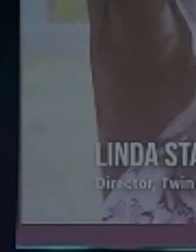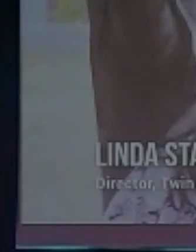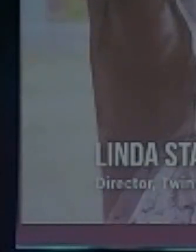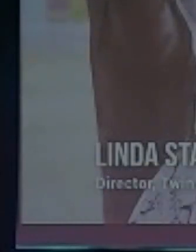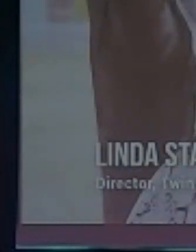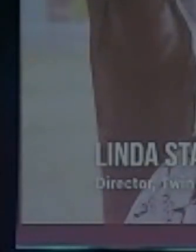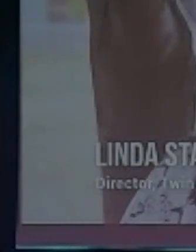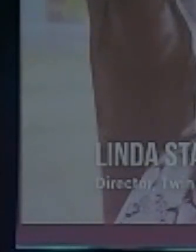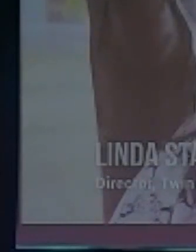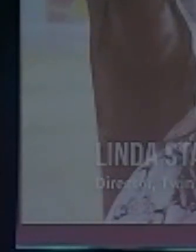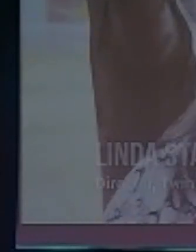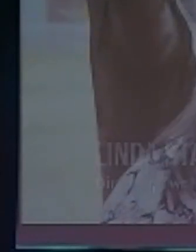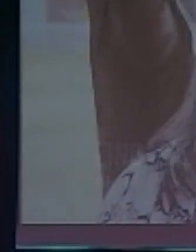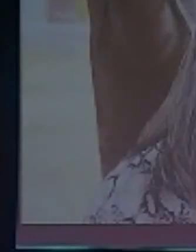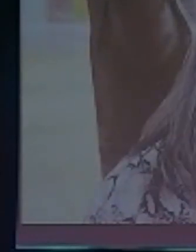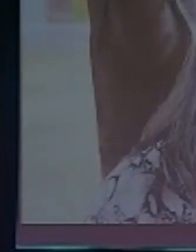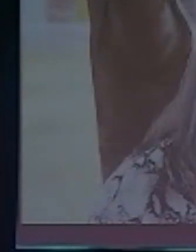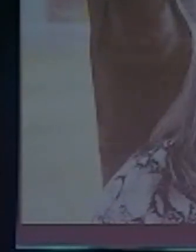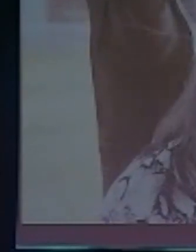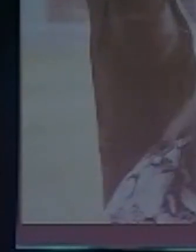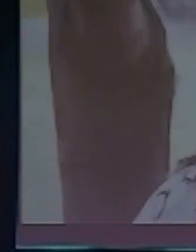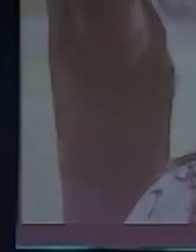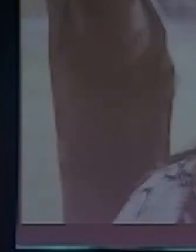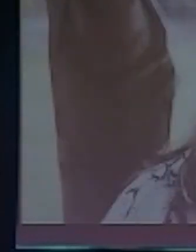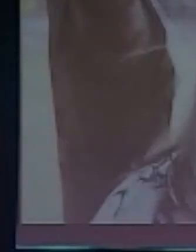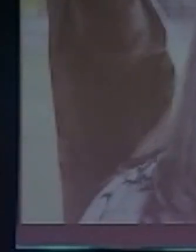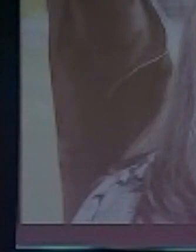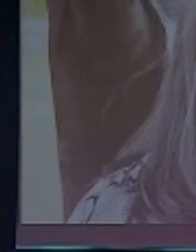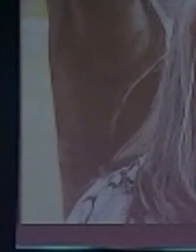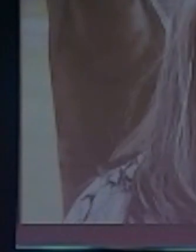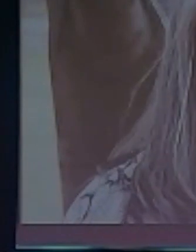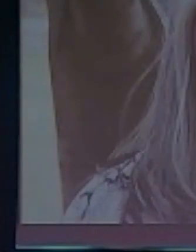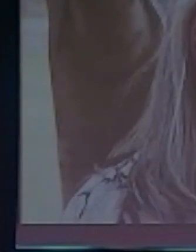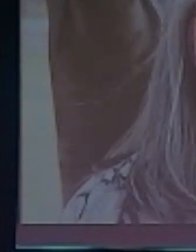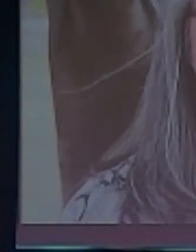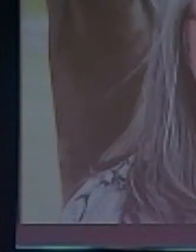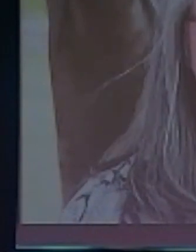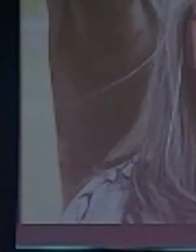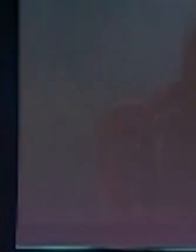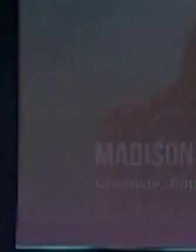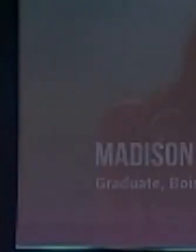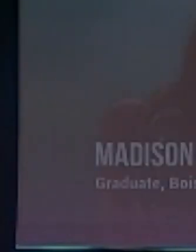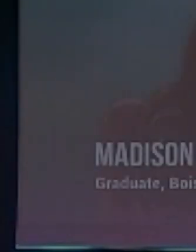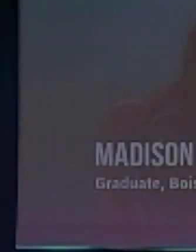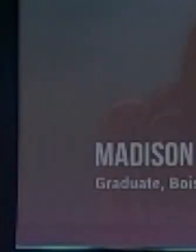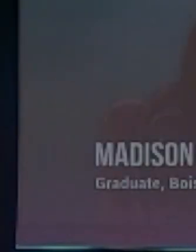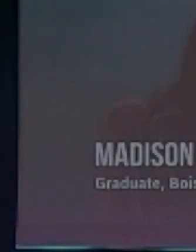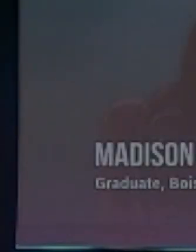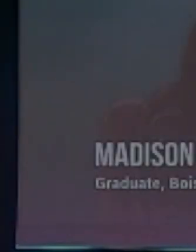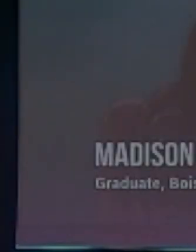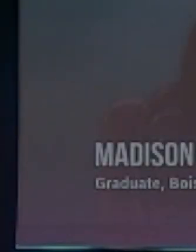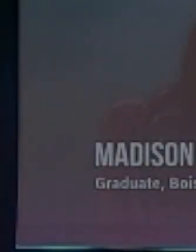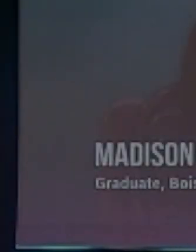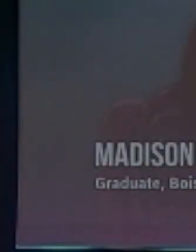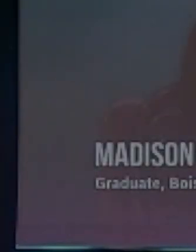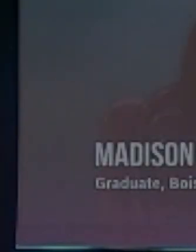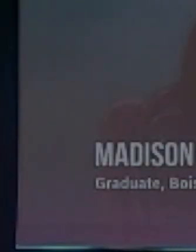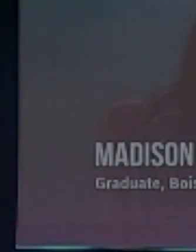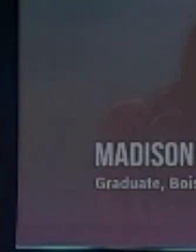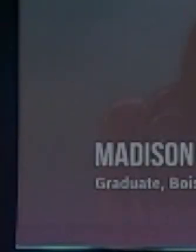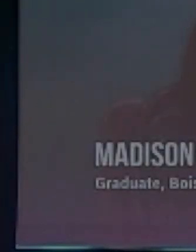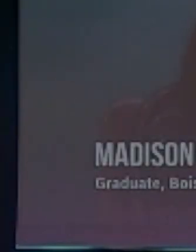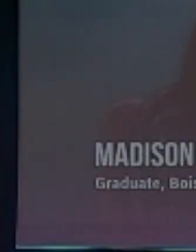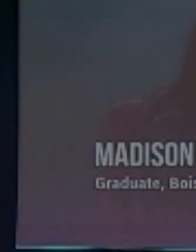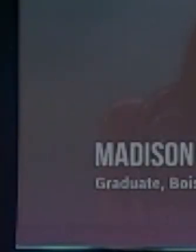to experience hope for the first time, and everything about them begins to change. I just have an undeniable passion for God.